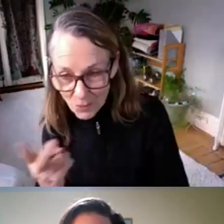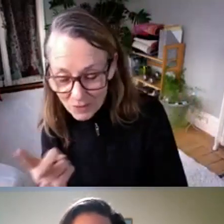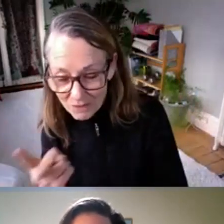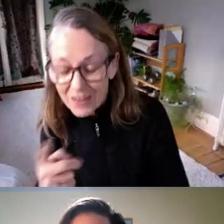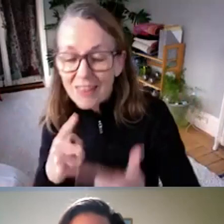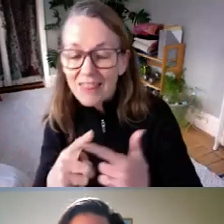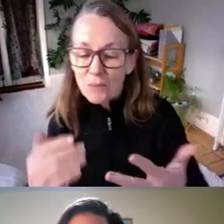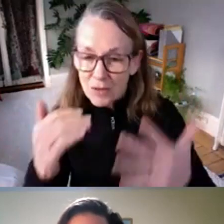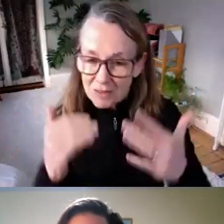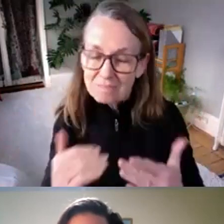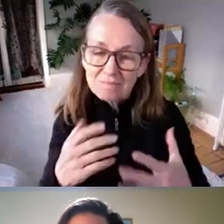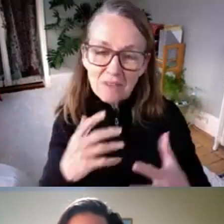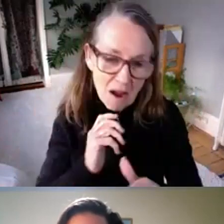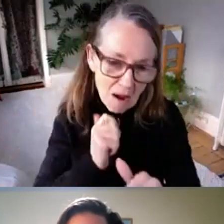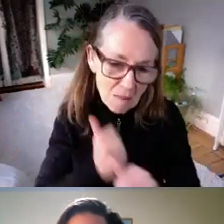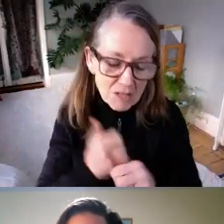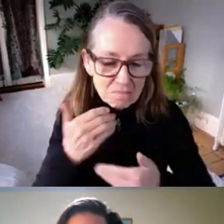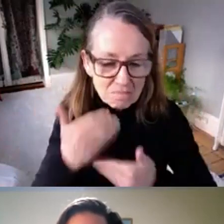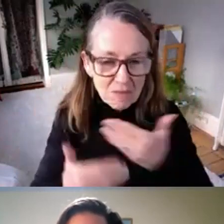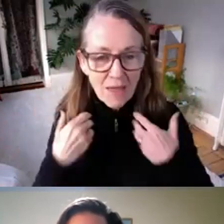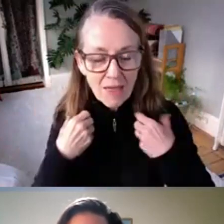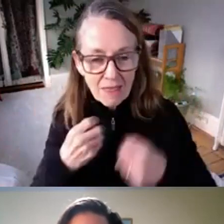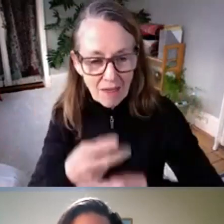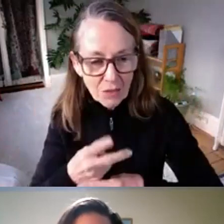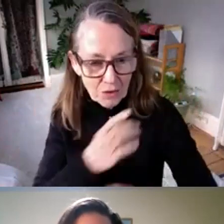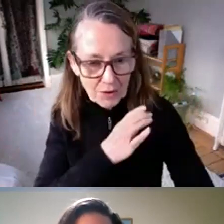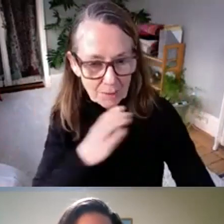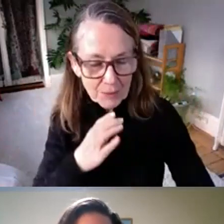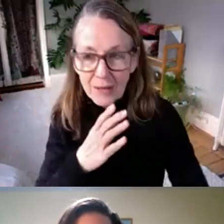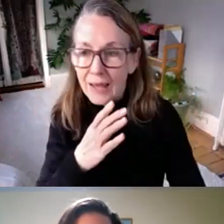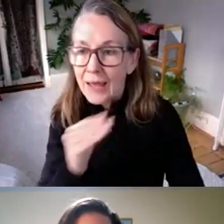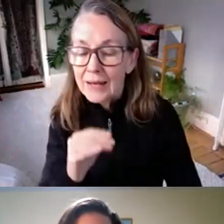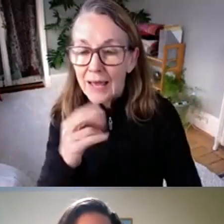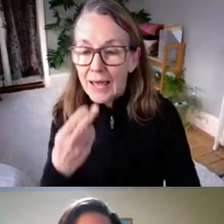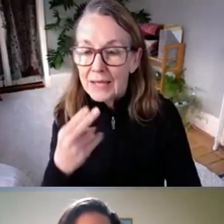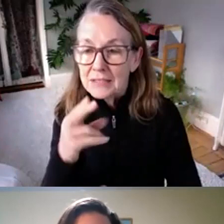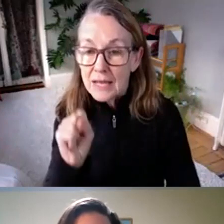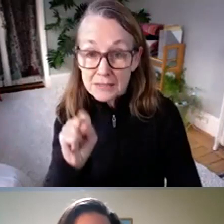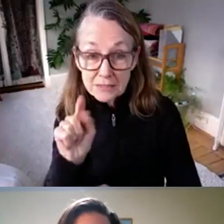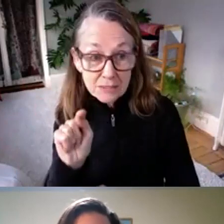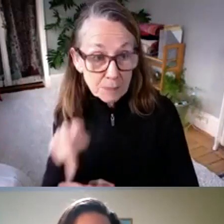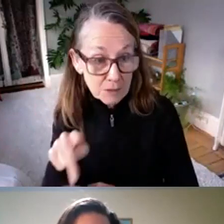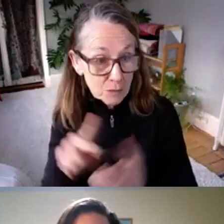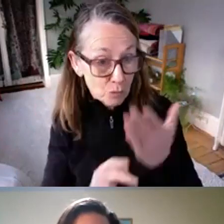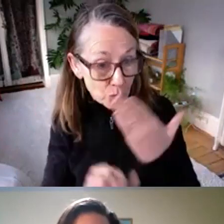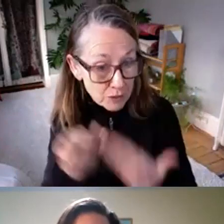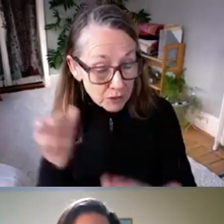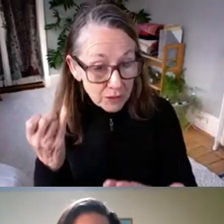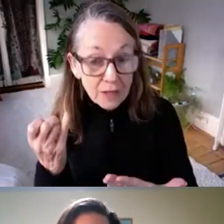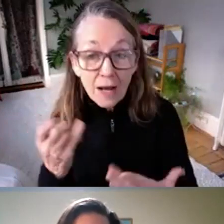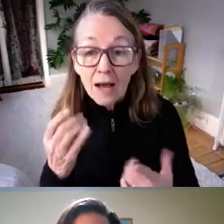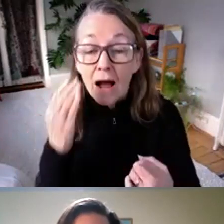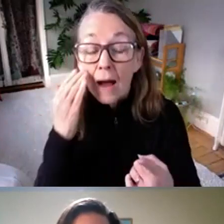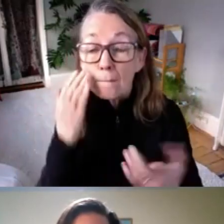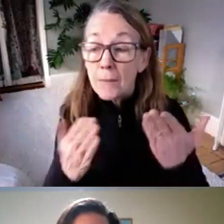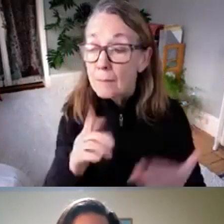progress update on the Healthcare Committee and the HSTP projects. And I know Dr. Marie Lynn might be